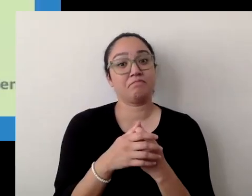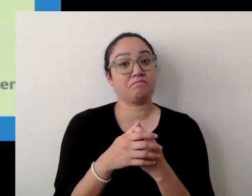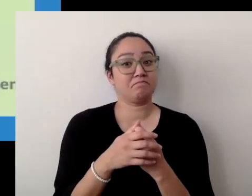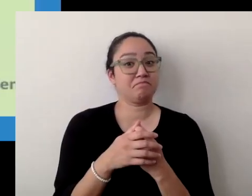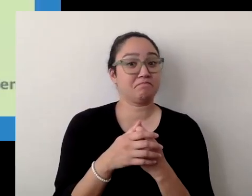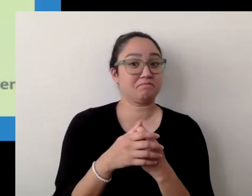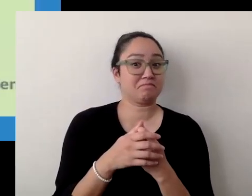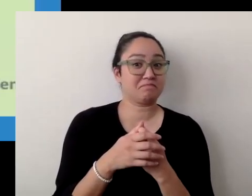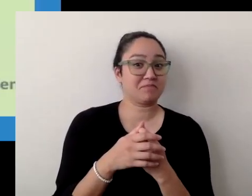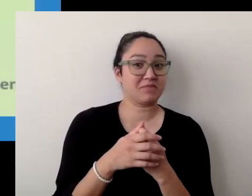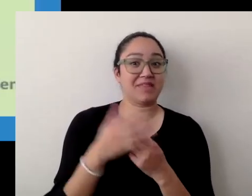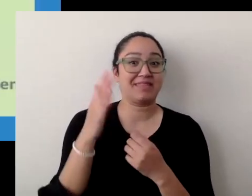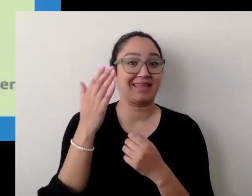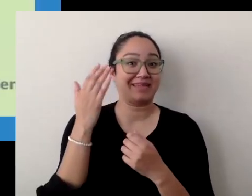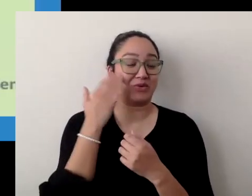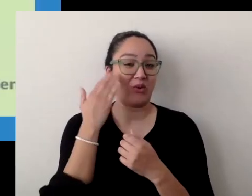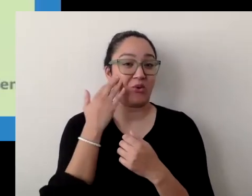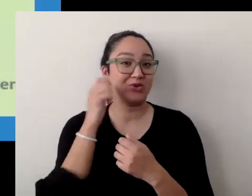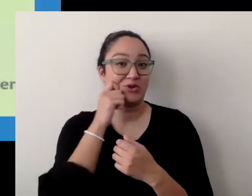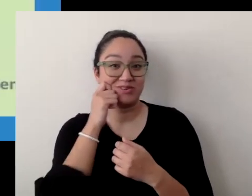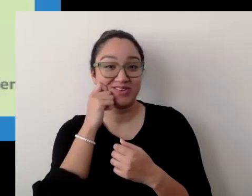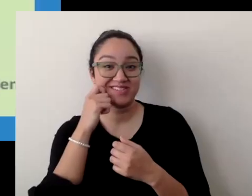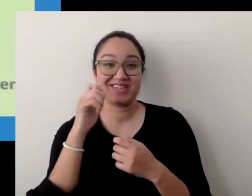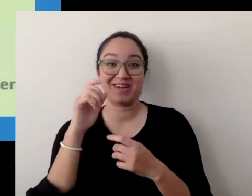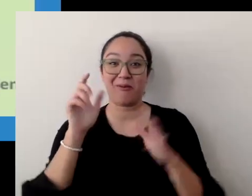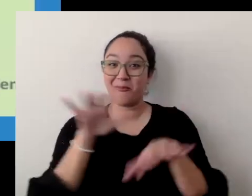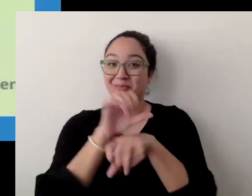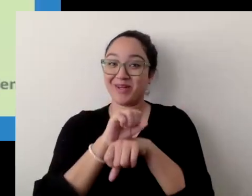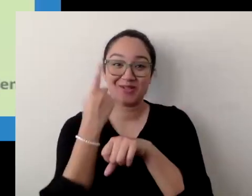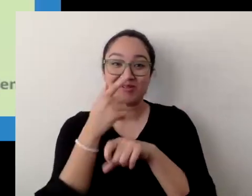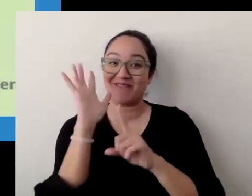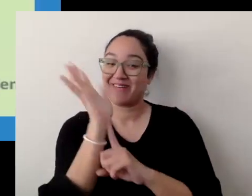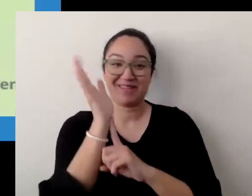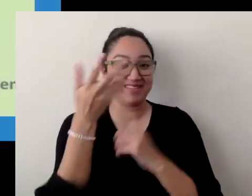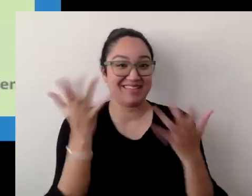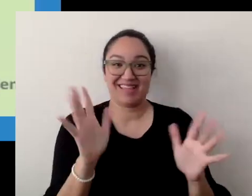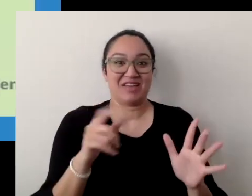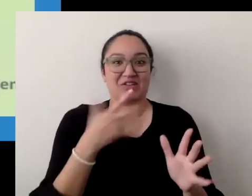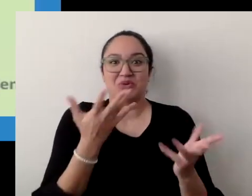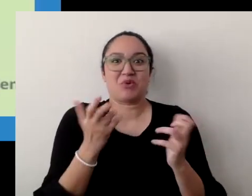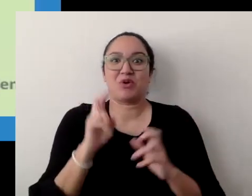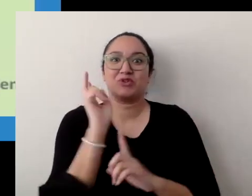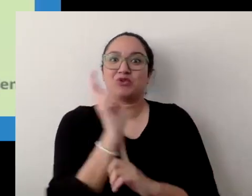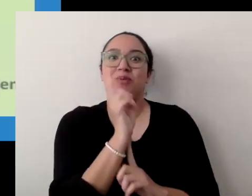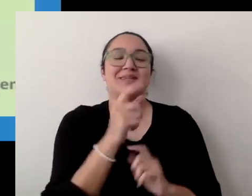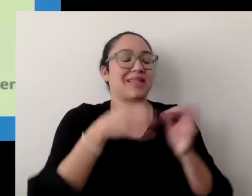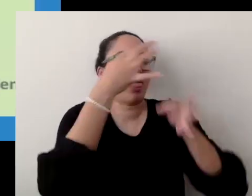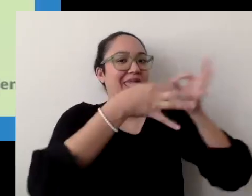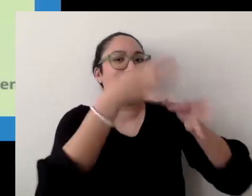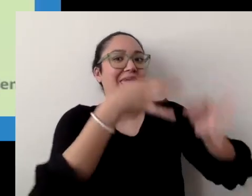they know this is a dermatology appointment and they only have 5 minutes? And they don't want to spend 2 minutes